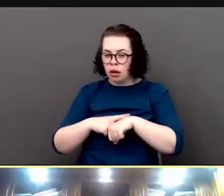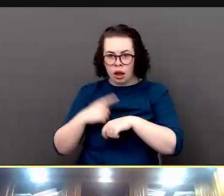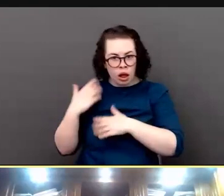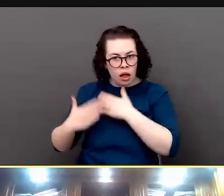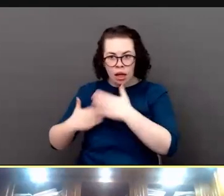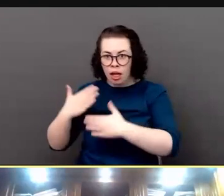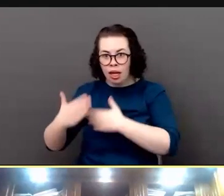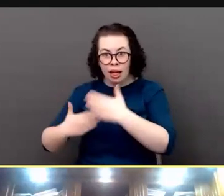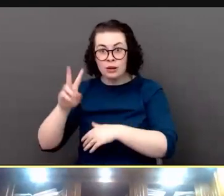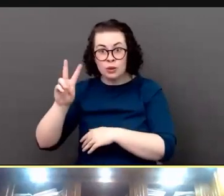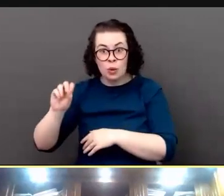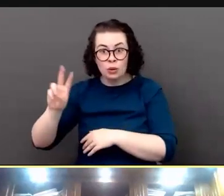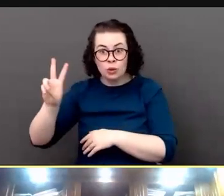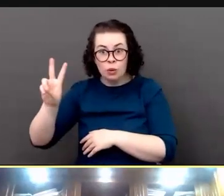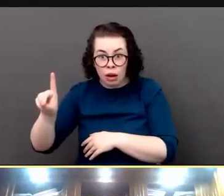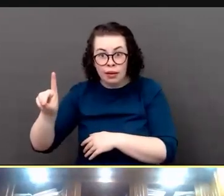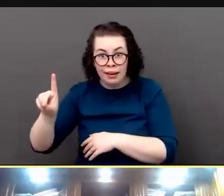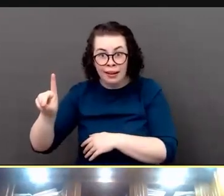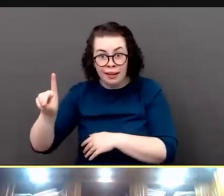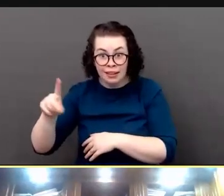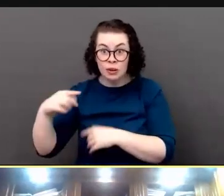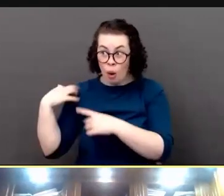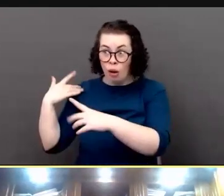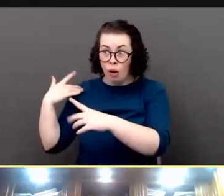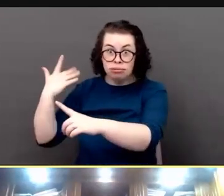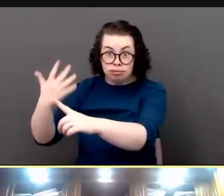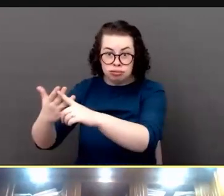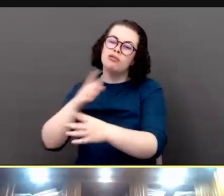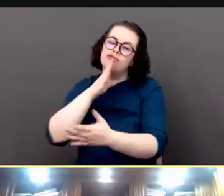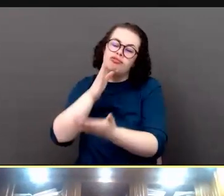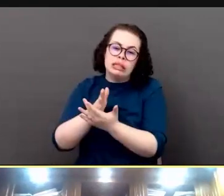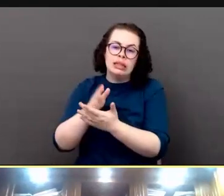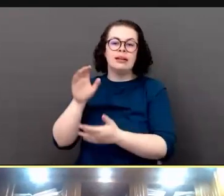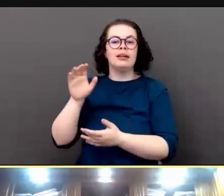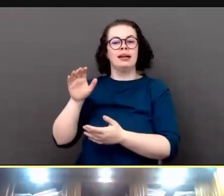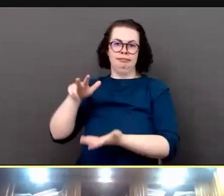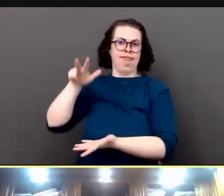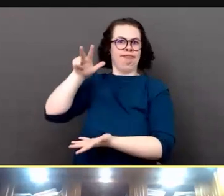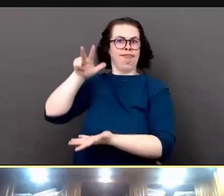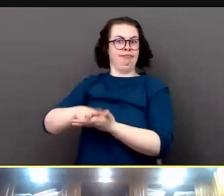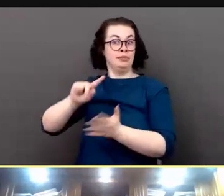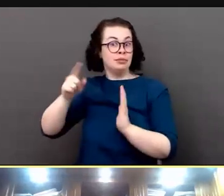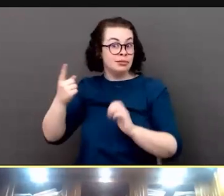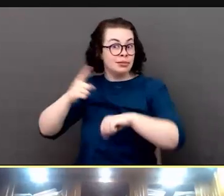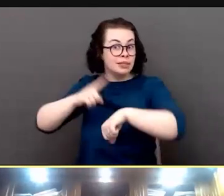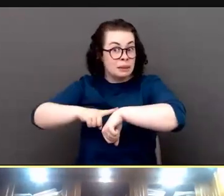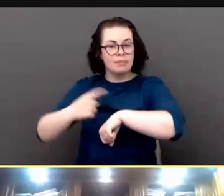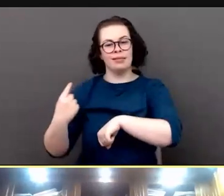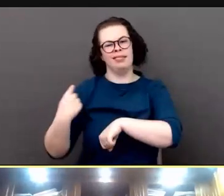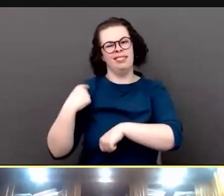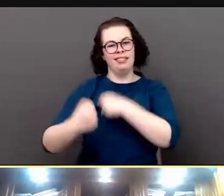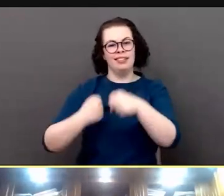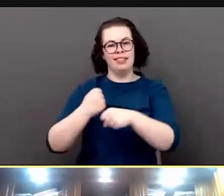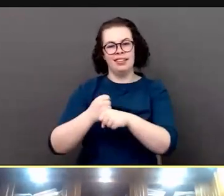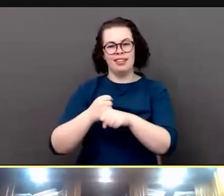approved 2020 October, but quite a number of years before it was there. We did not stop the policy and legal work